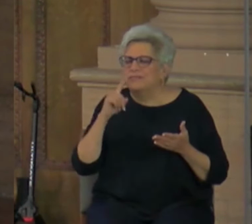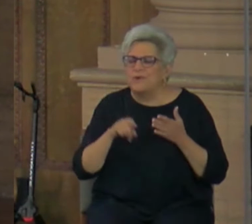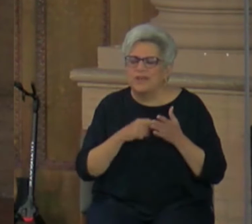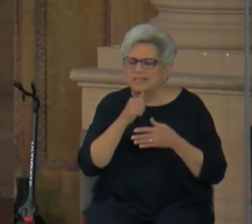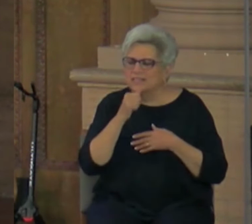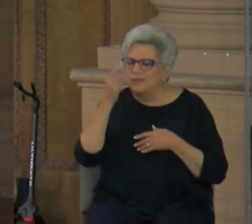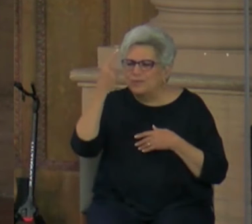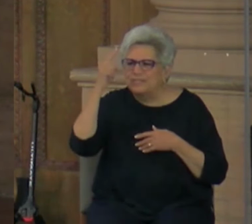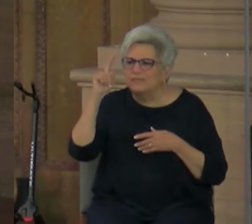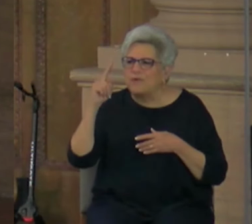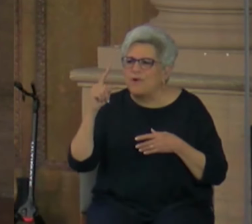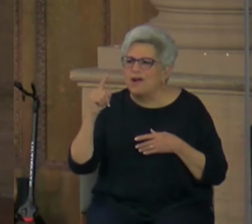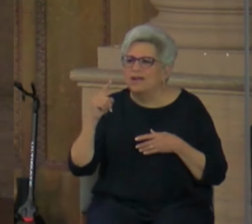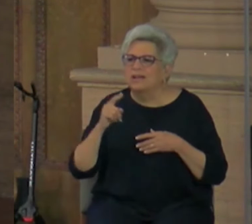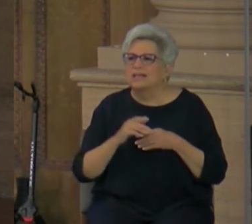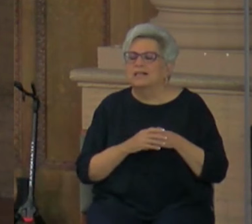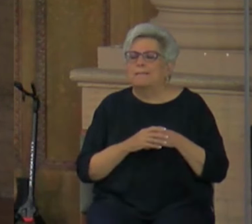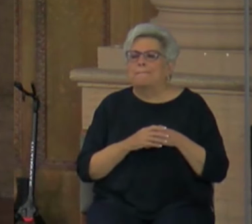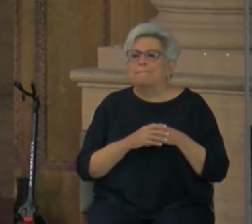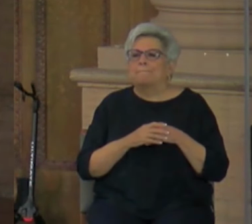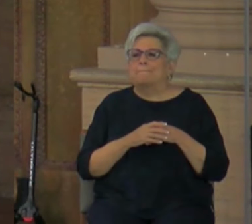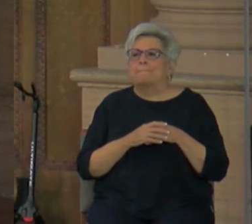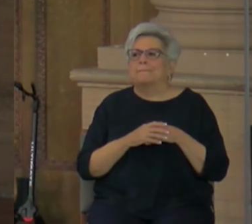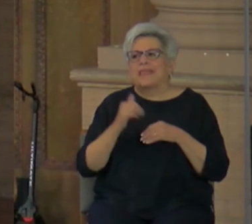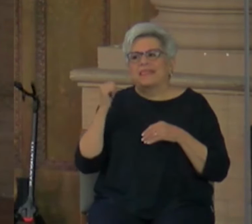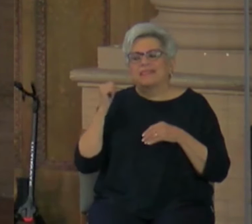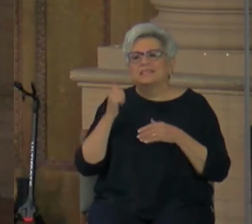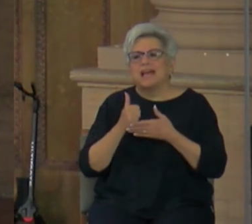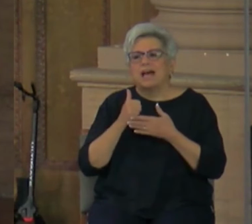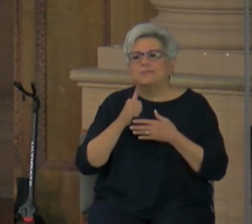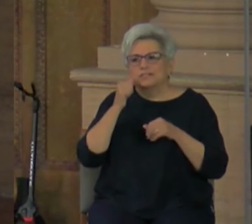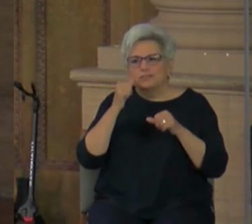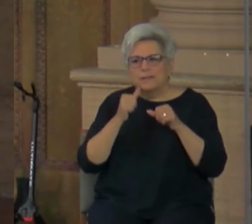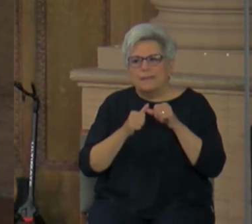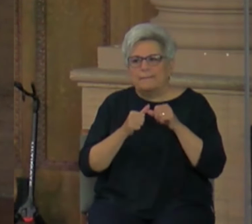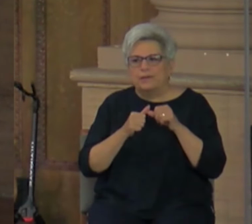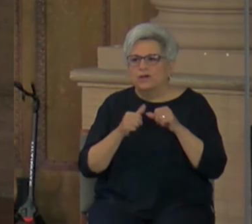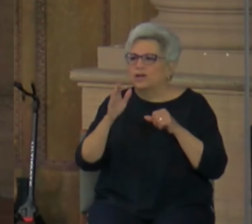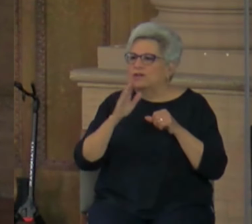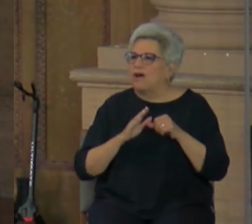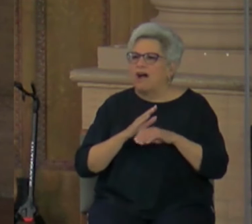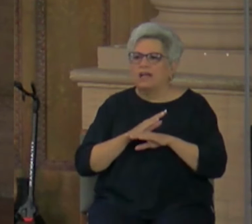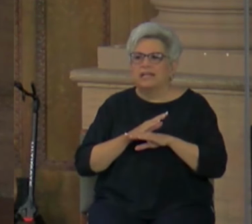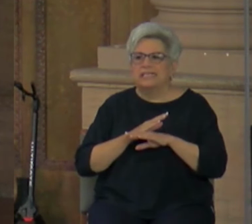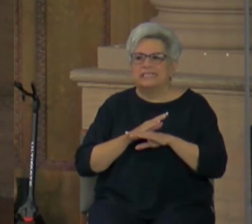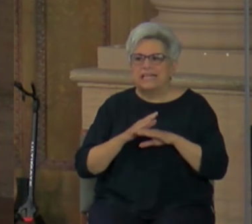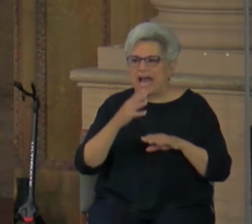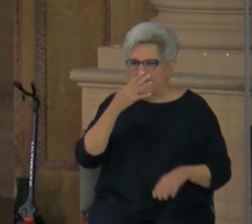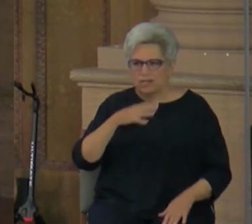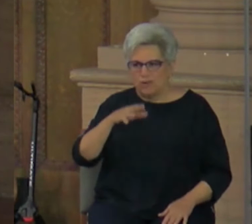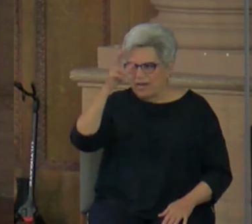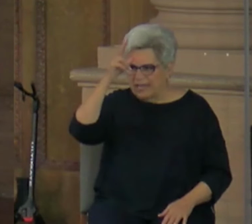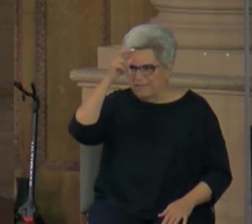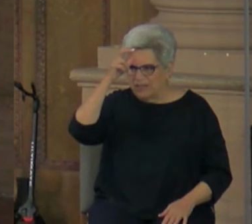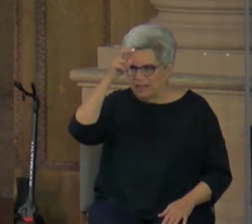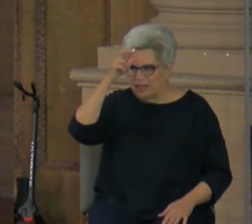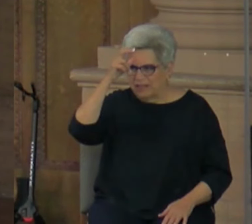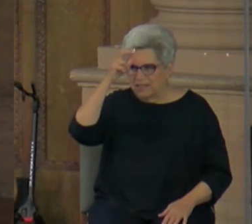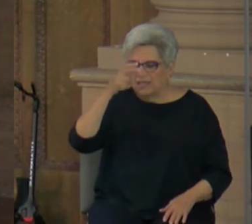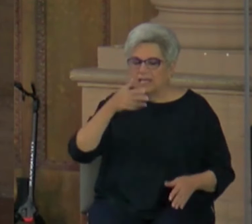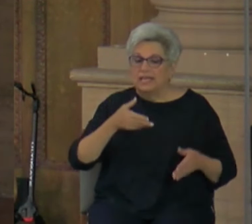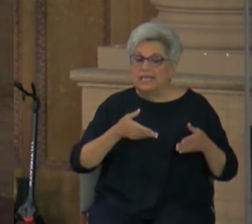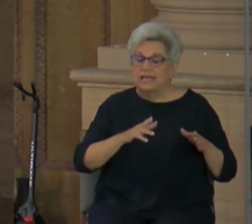tells us is that God is not absent in being passive about evil. He's allowing some and he's restraining it,